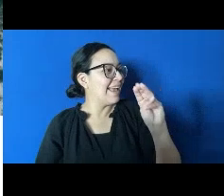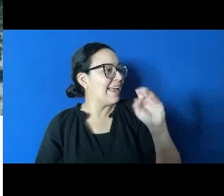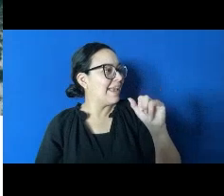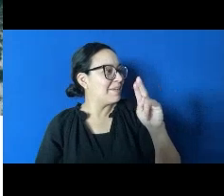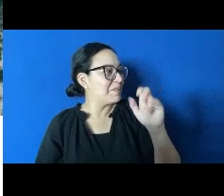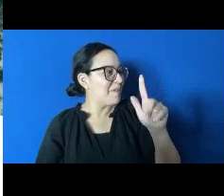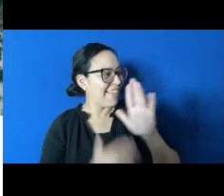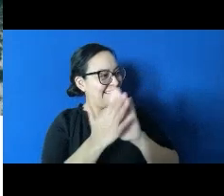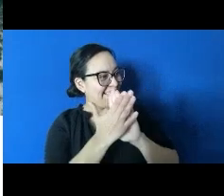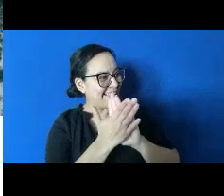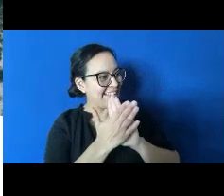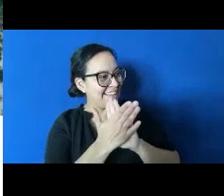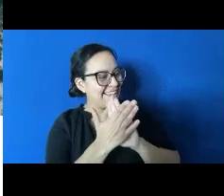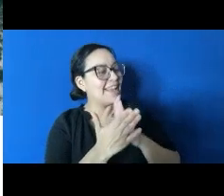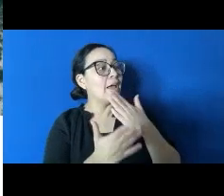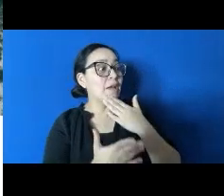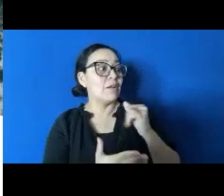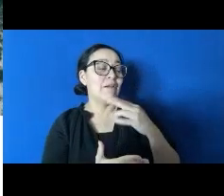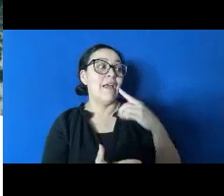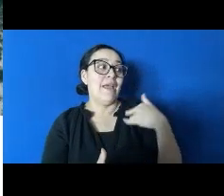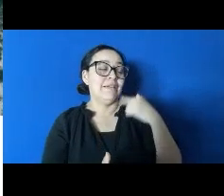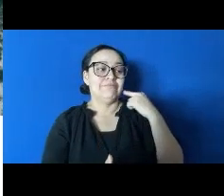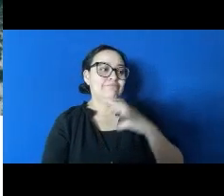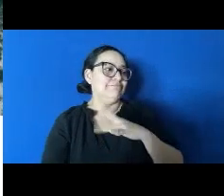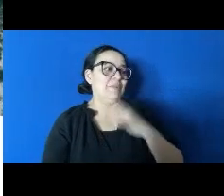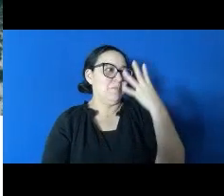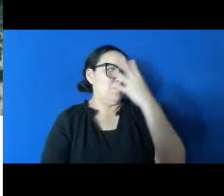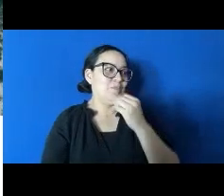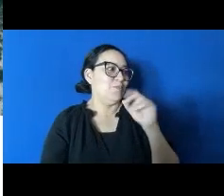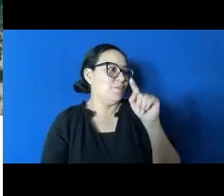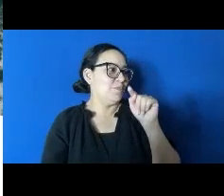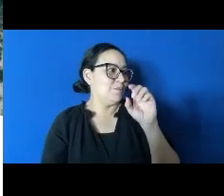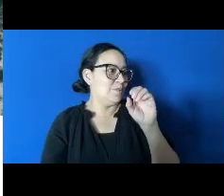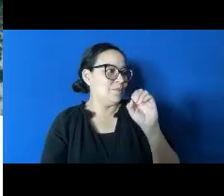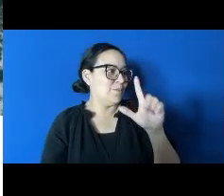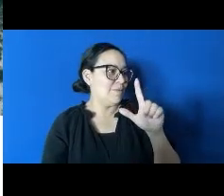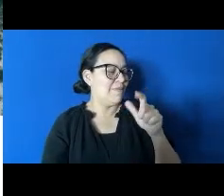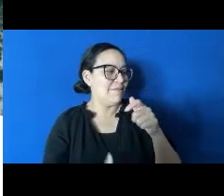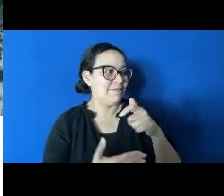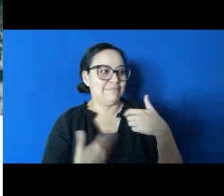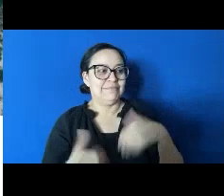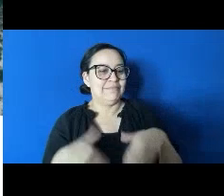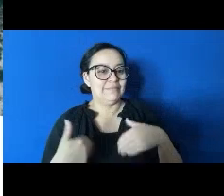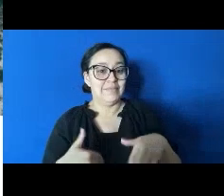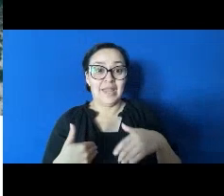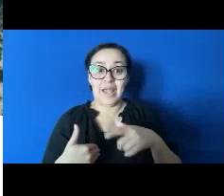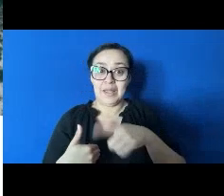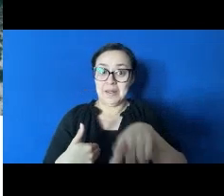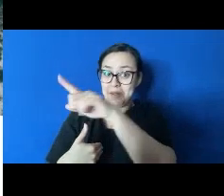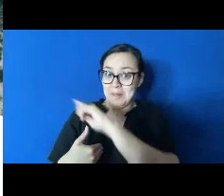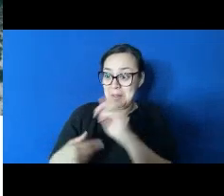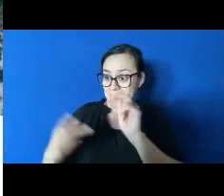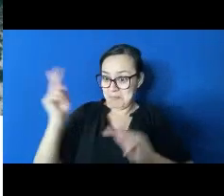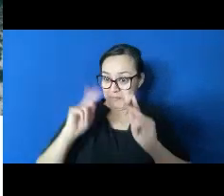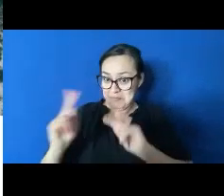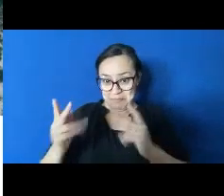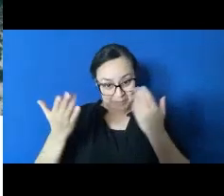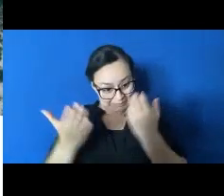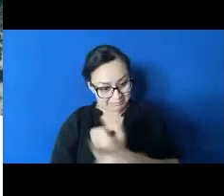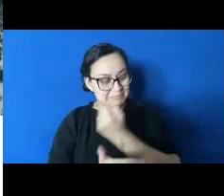Manuel. Virtual applauses. It is a great tool, and I wanted to invite you to